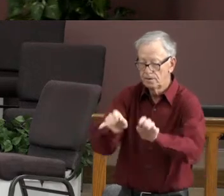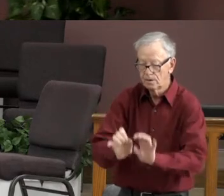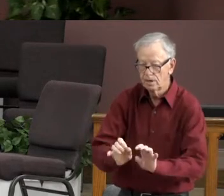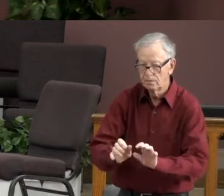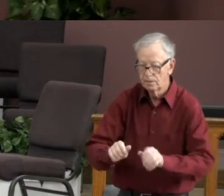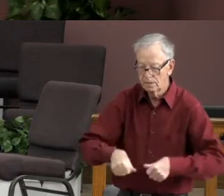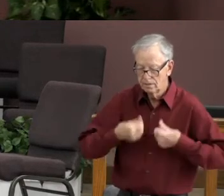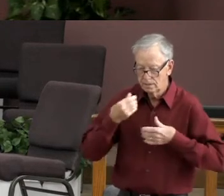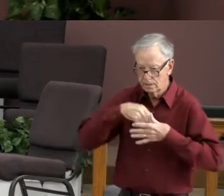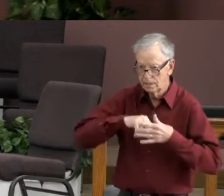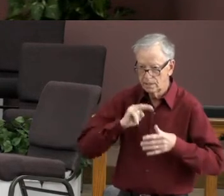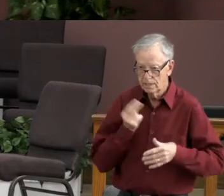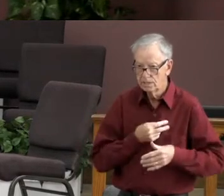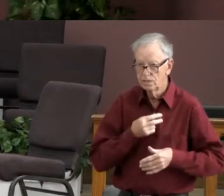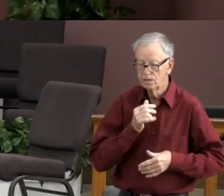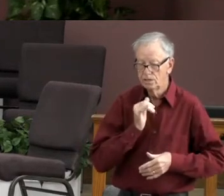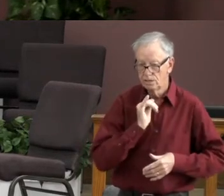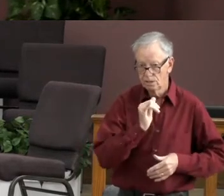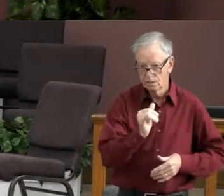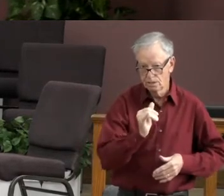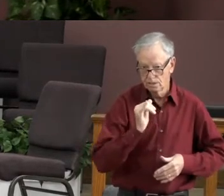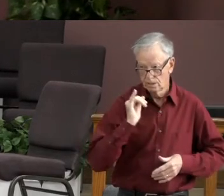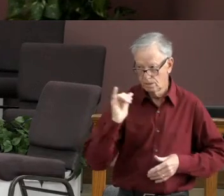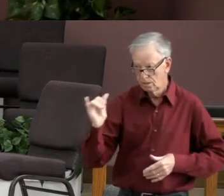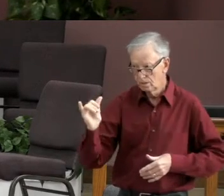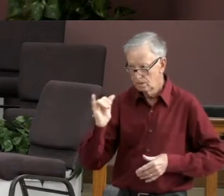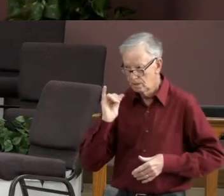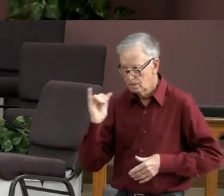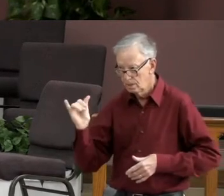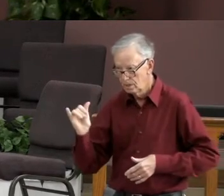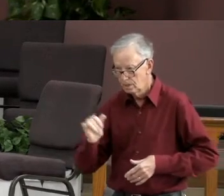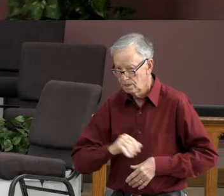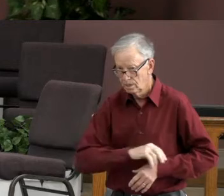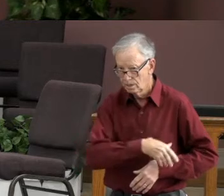lives in us, lives in you, and lives in me."